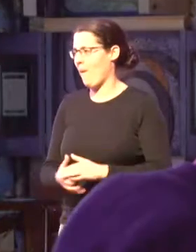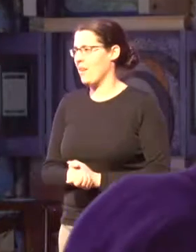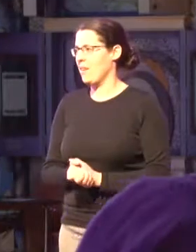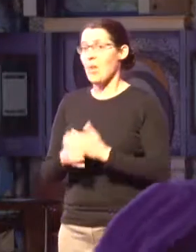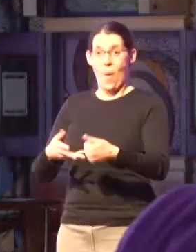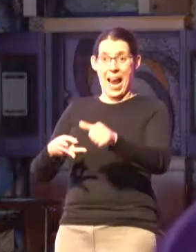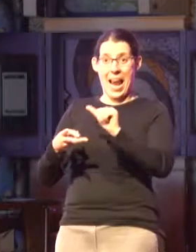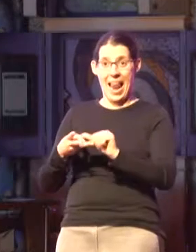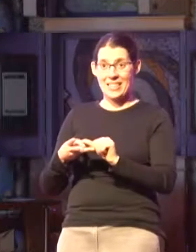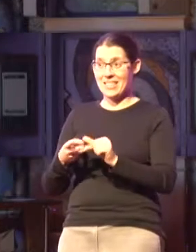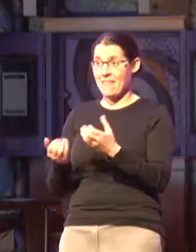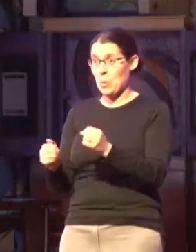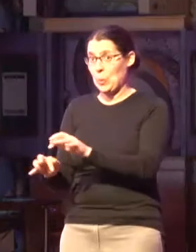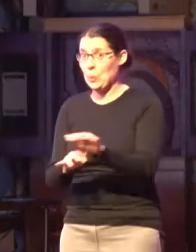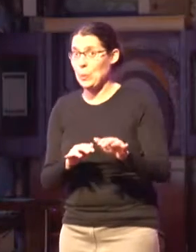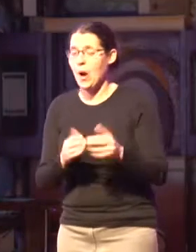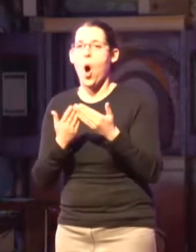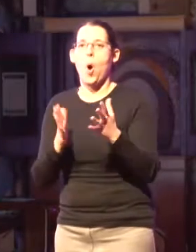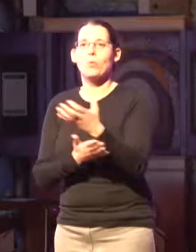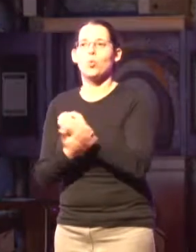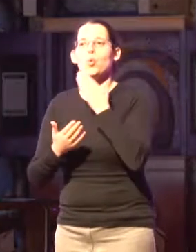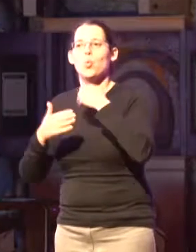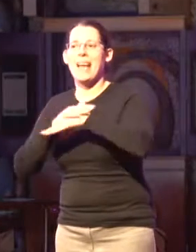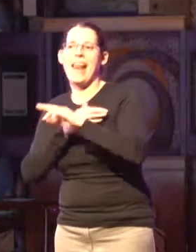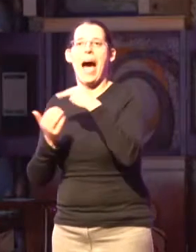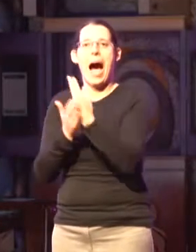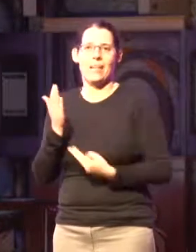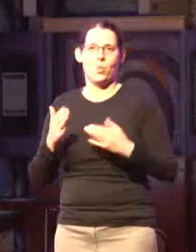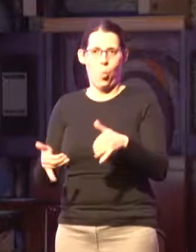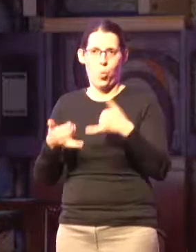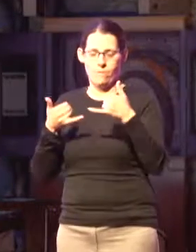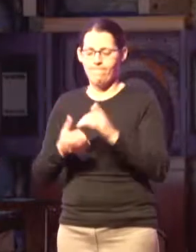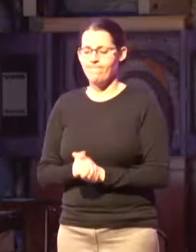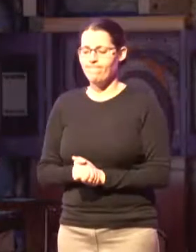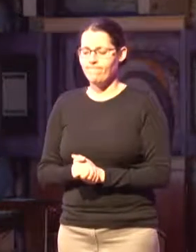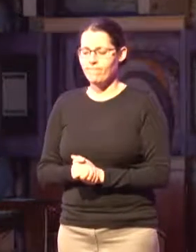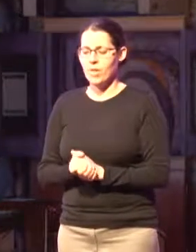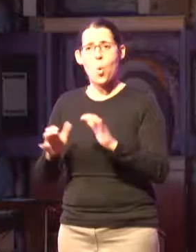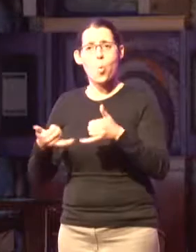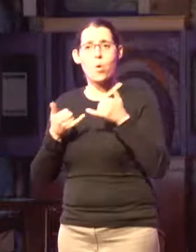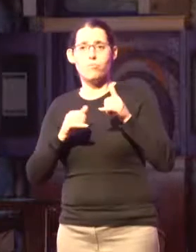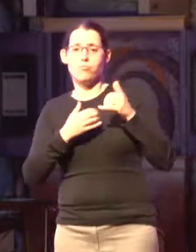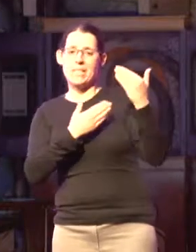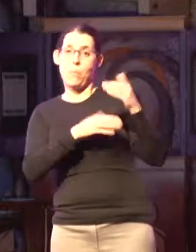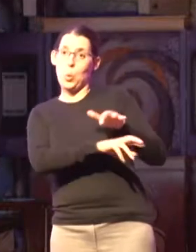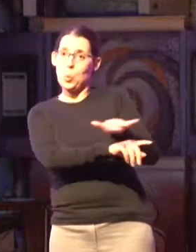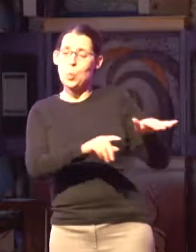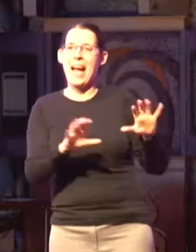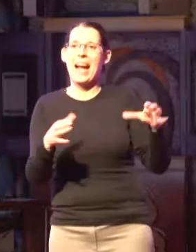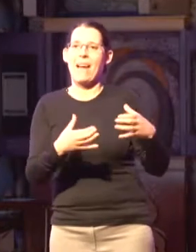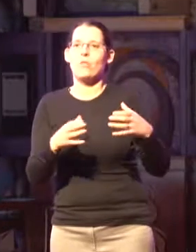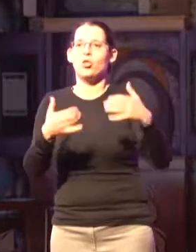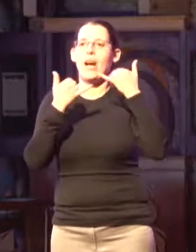So next up we have the Open Source Use in the Arts Award, and this award will be presented by the category judge